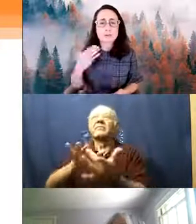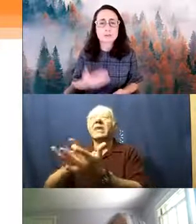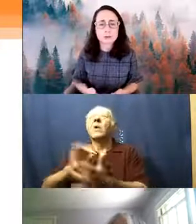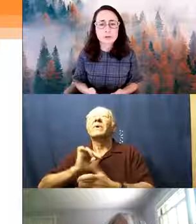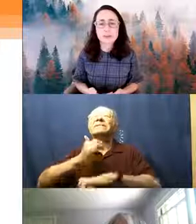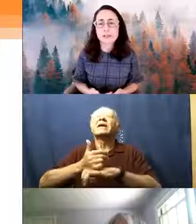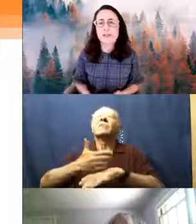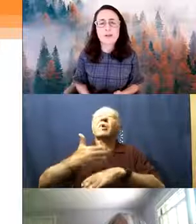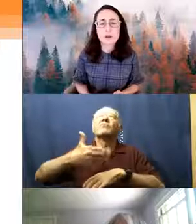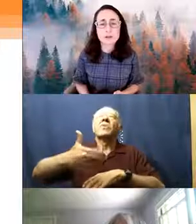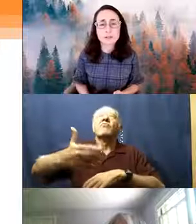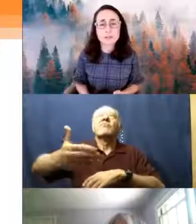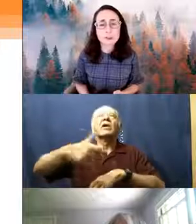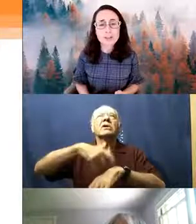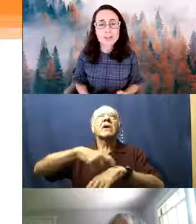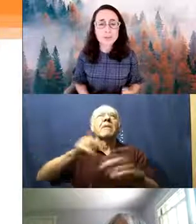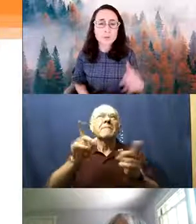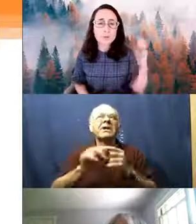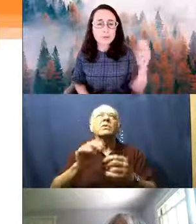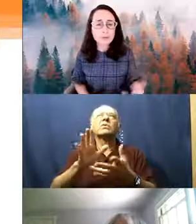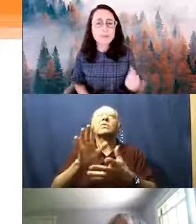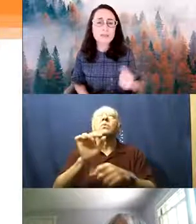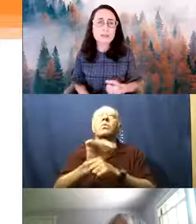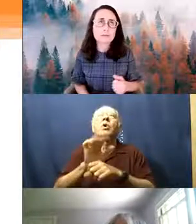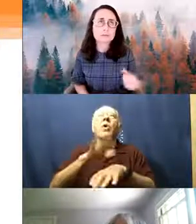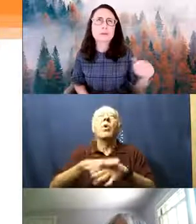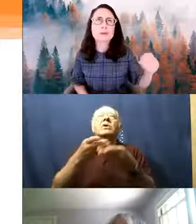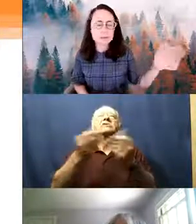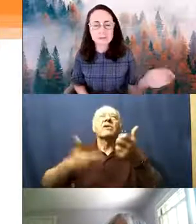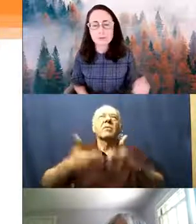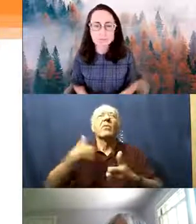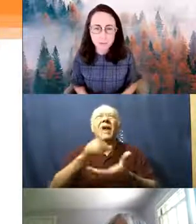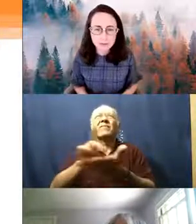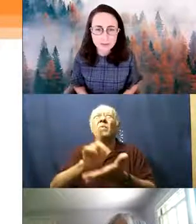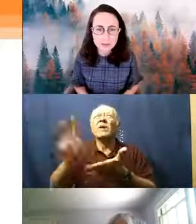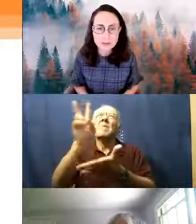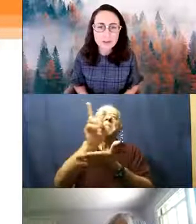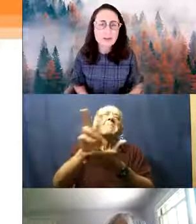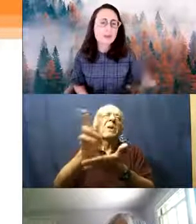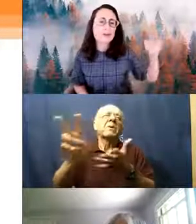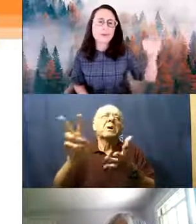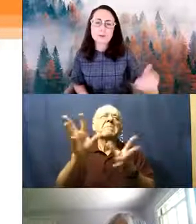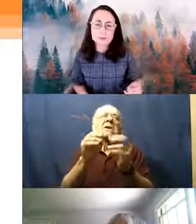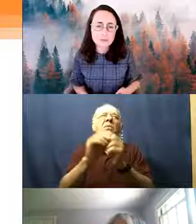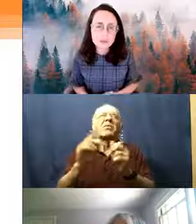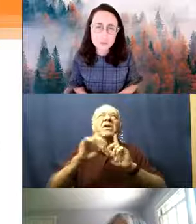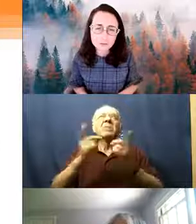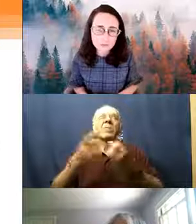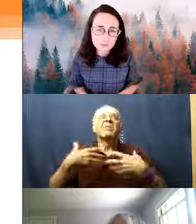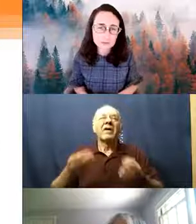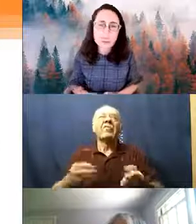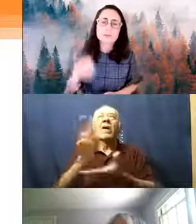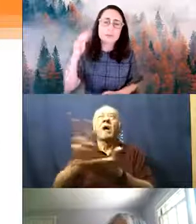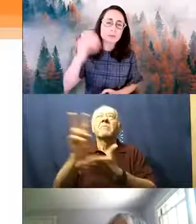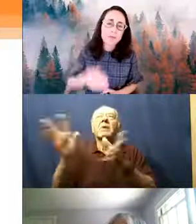cadences so that we're working together on problem solving. So we have a weekly meeting, bi-weekly meeting with Department of Health. We have a bi-weekly meeting now